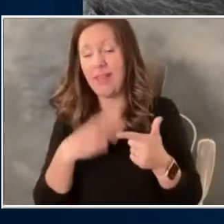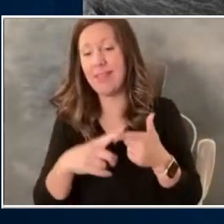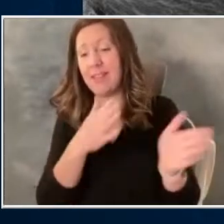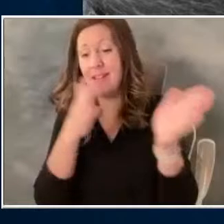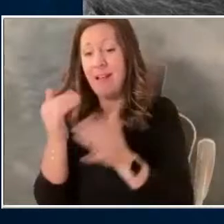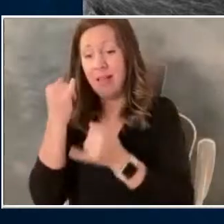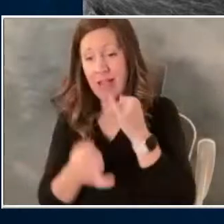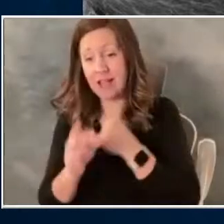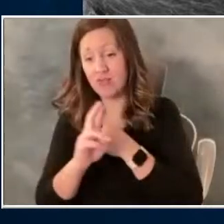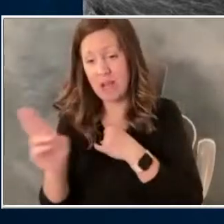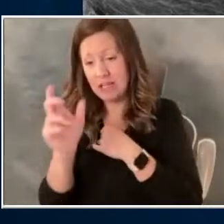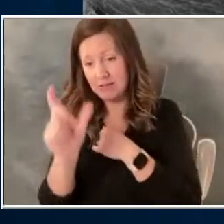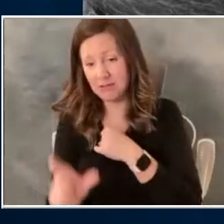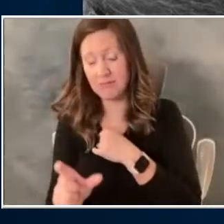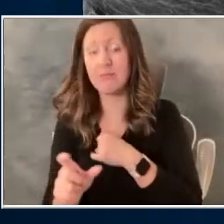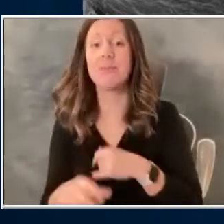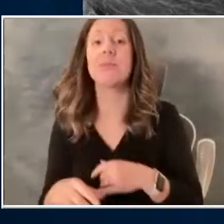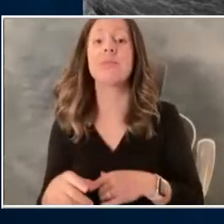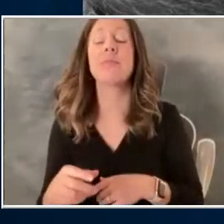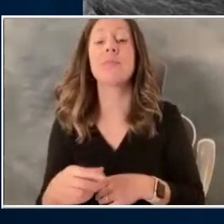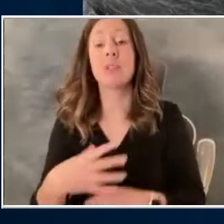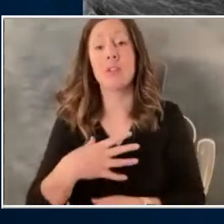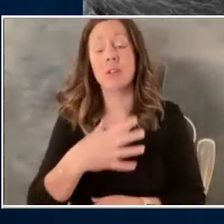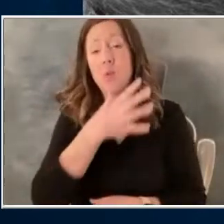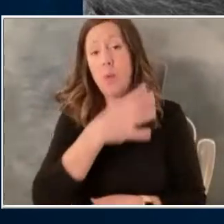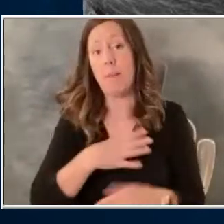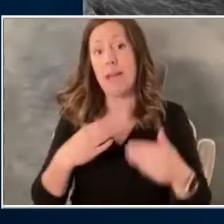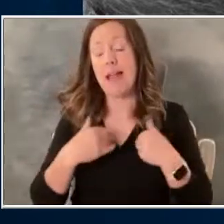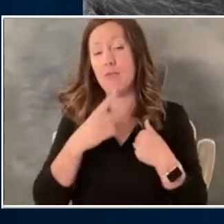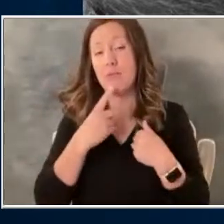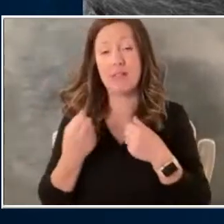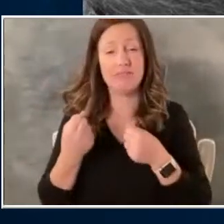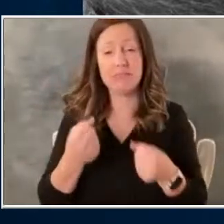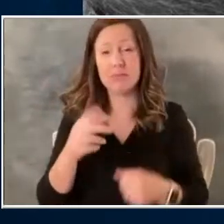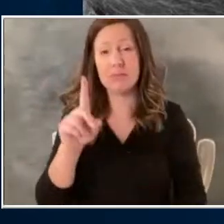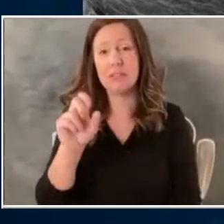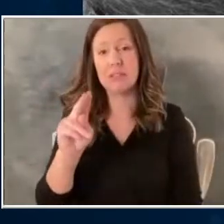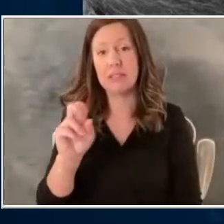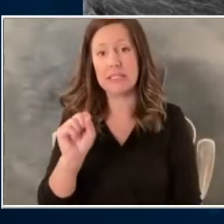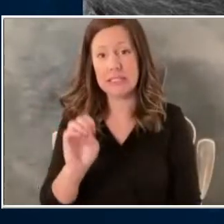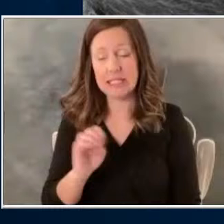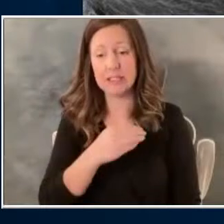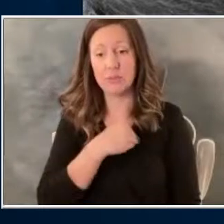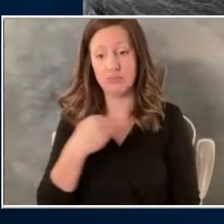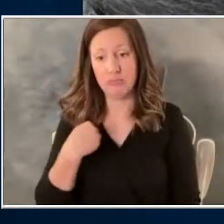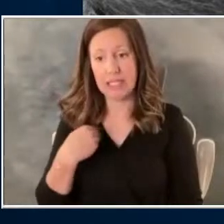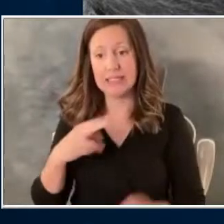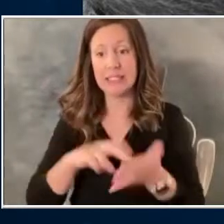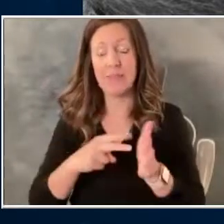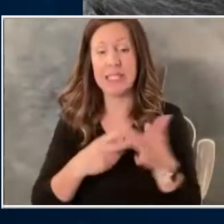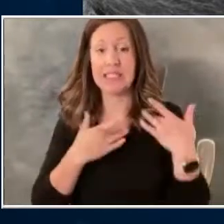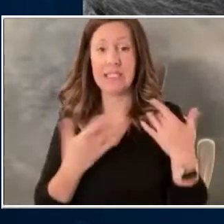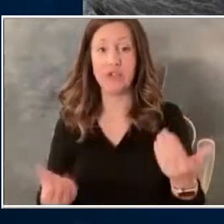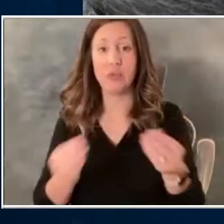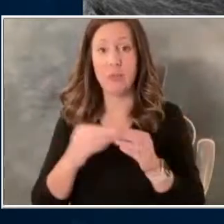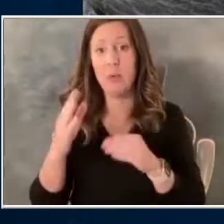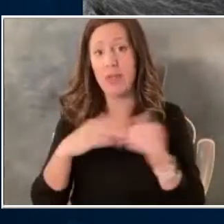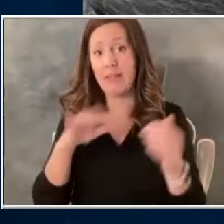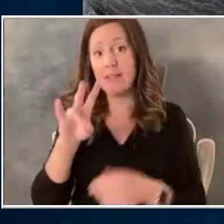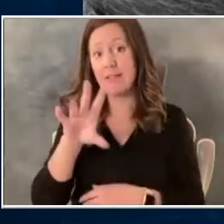women have what we call extremely dense breast, often an area of density of greater than 75%.